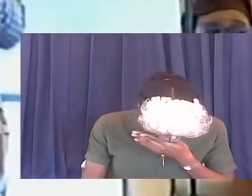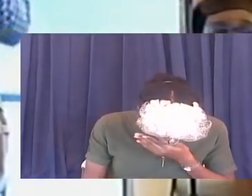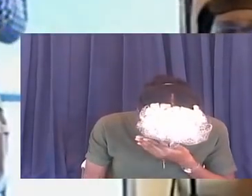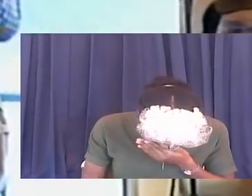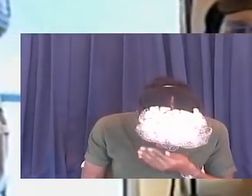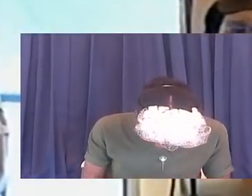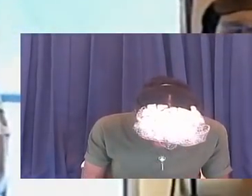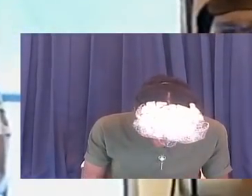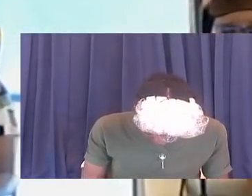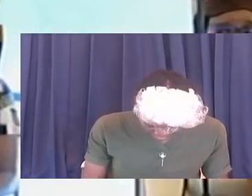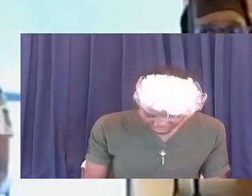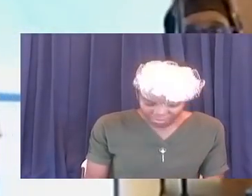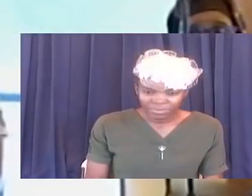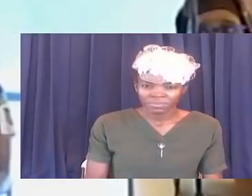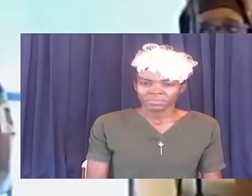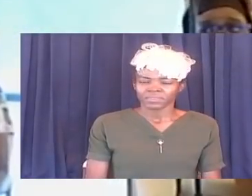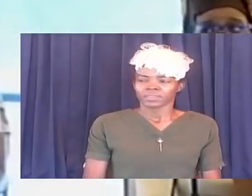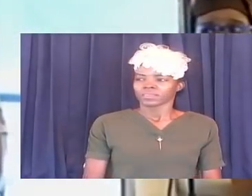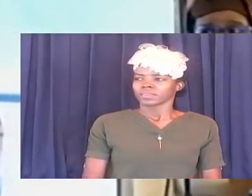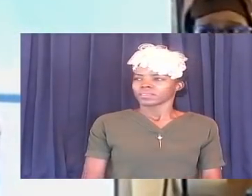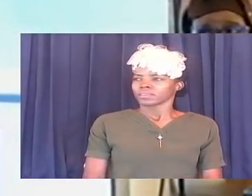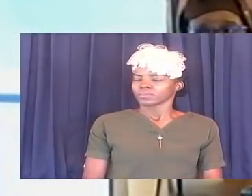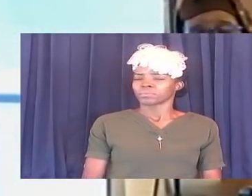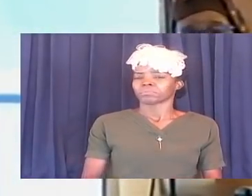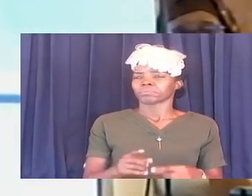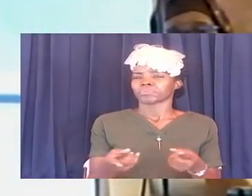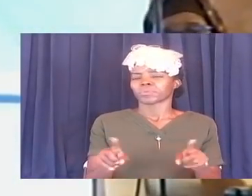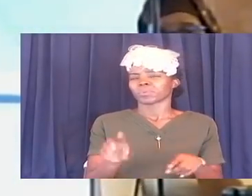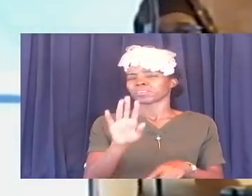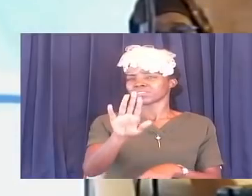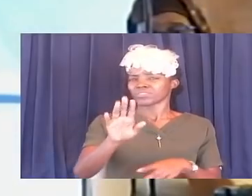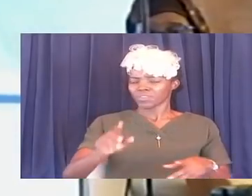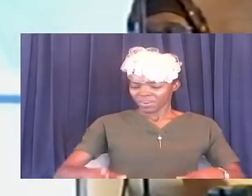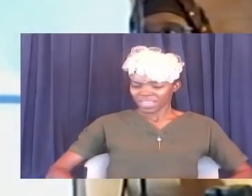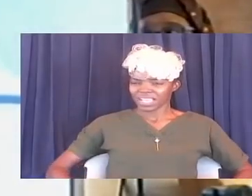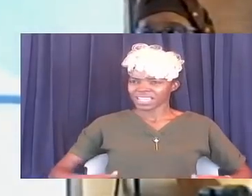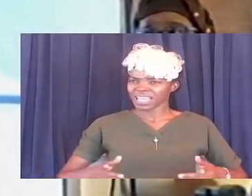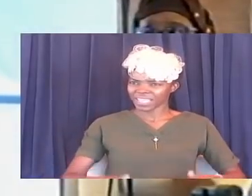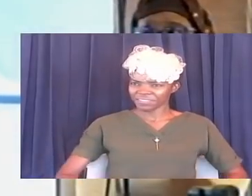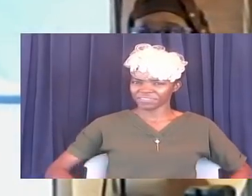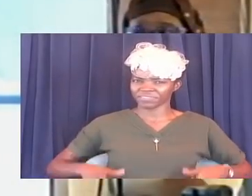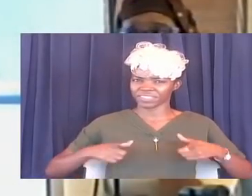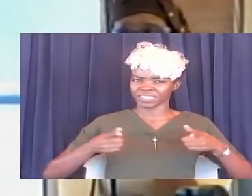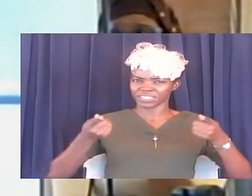the fire comes, it catch a fire and is no more.